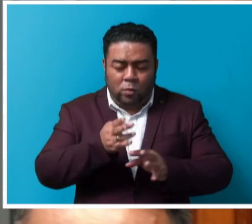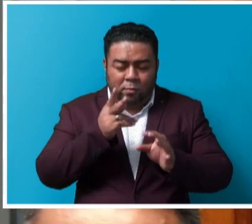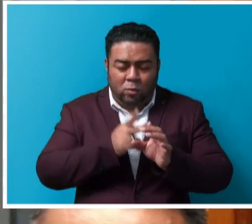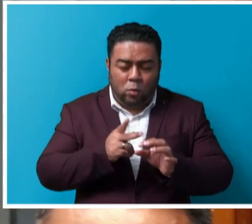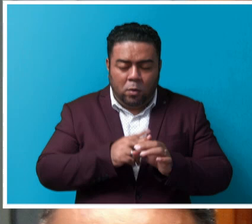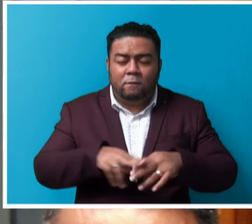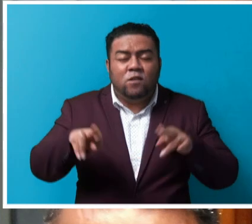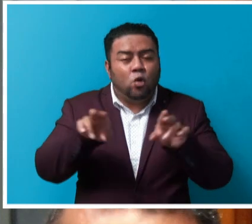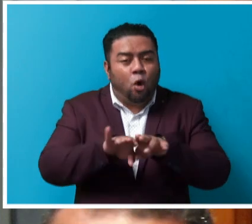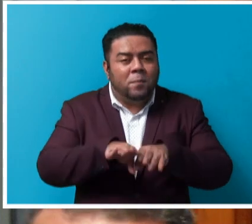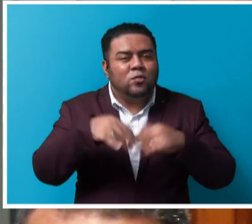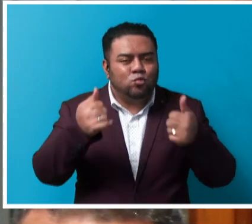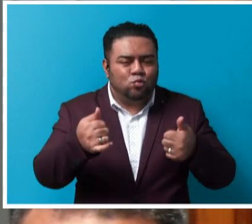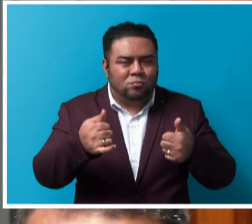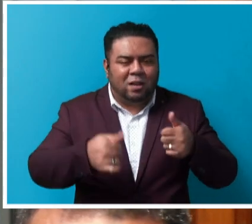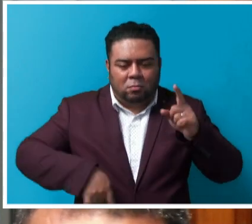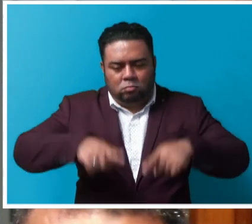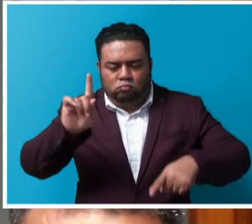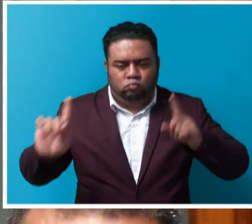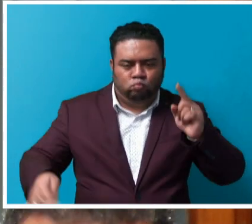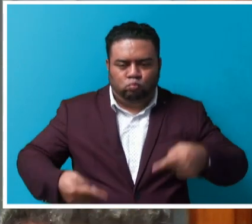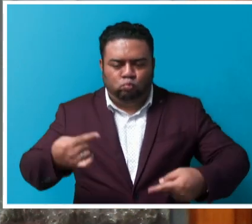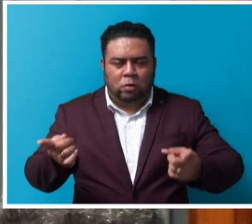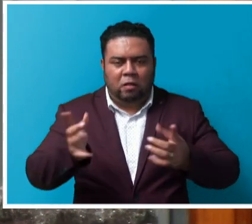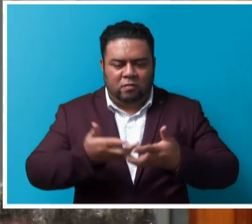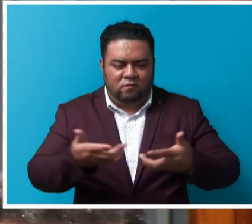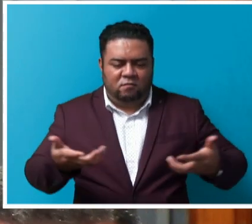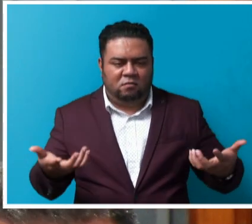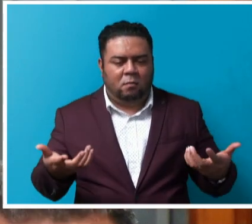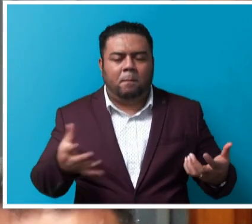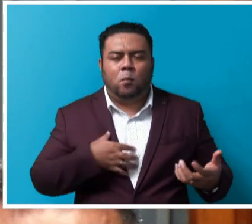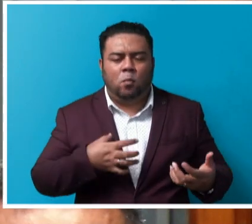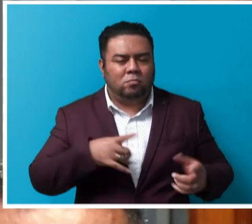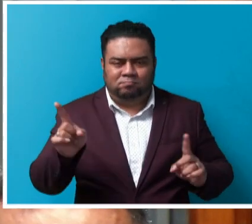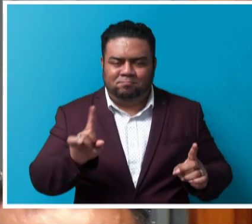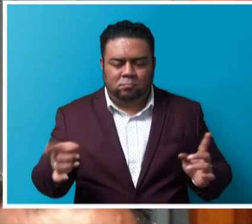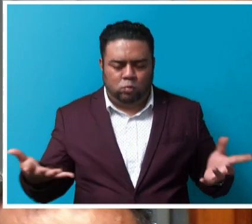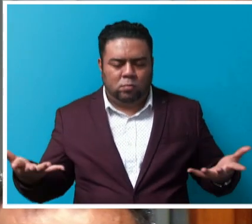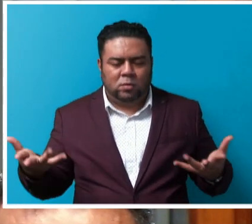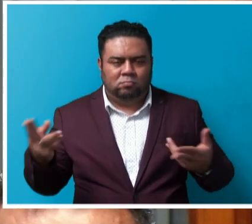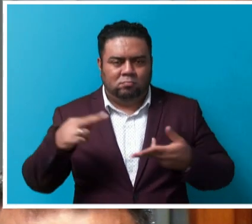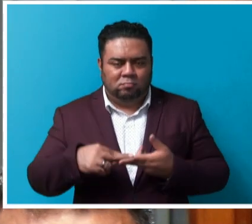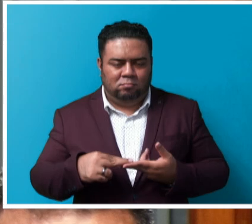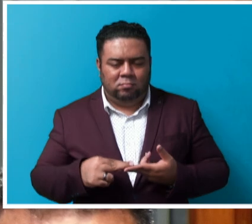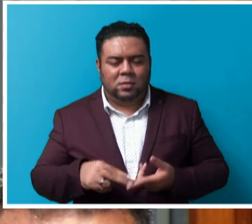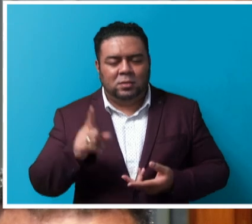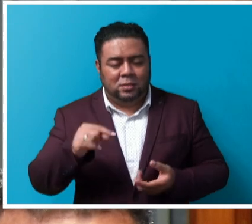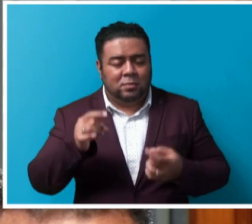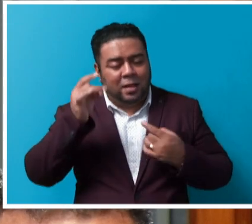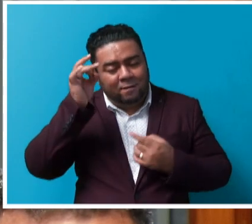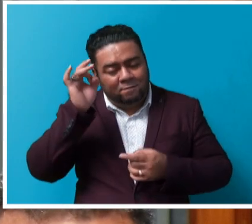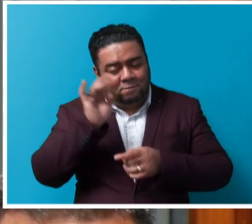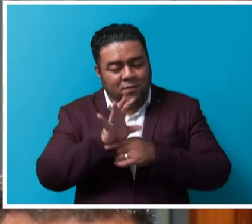good rather than creating further division amongst our community. Yet this piece of advice, Mr.